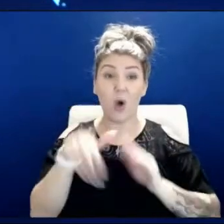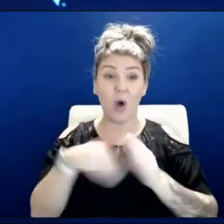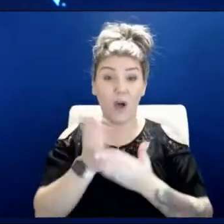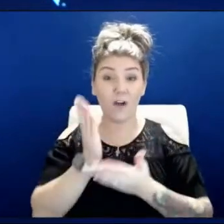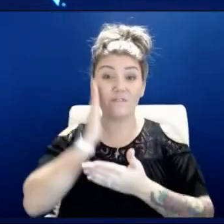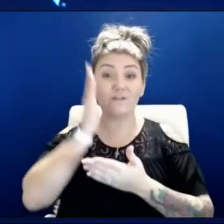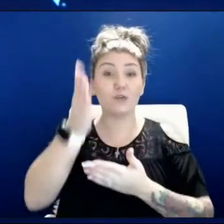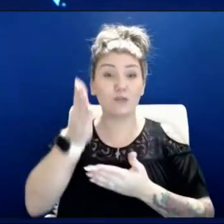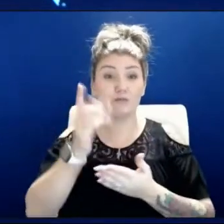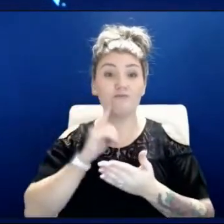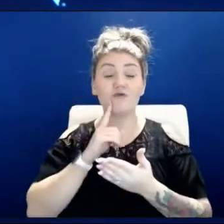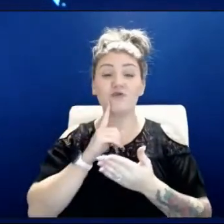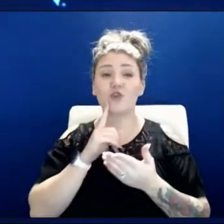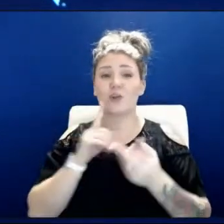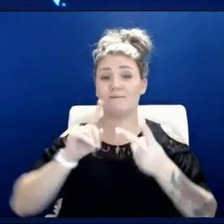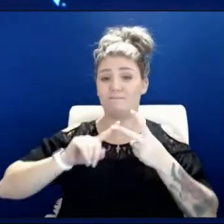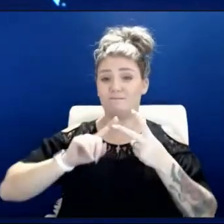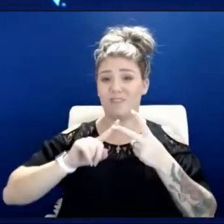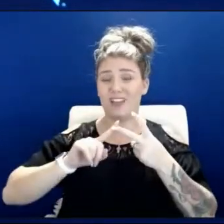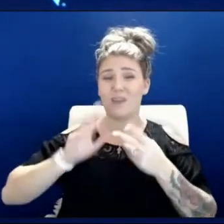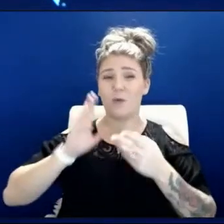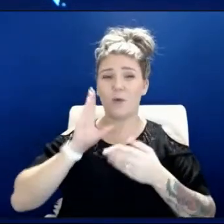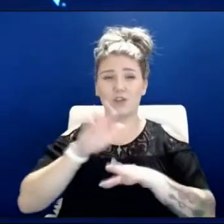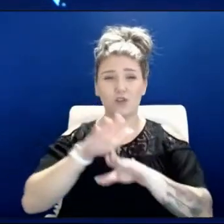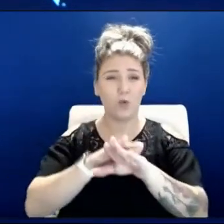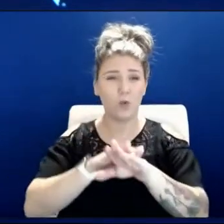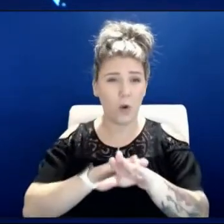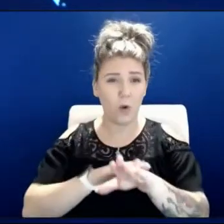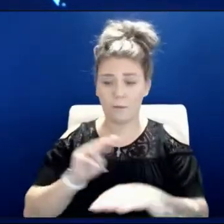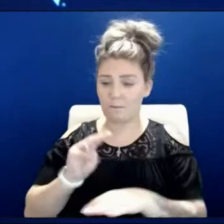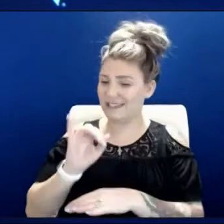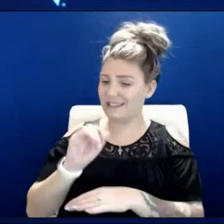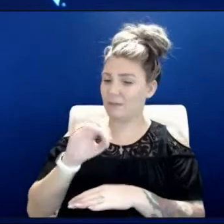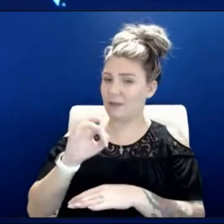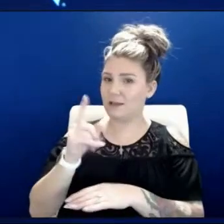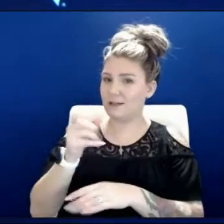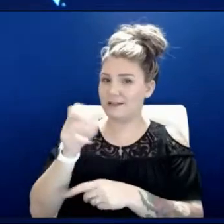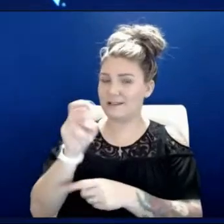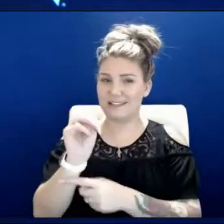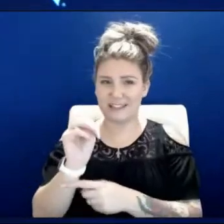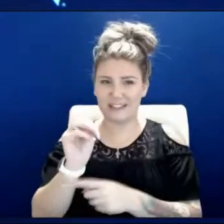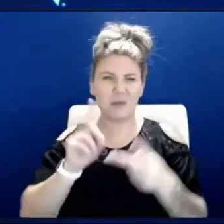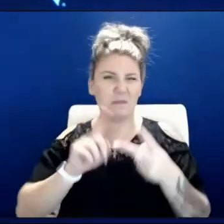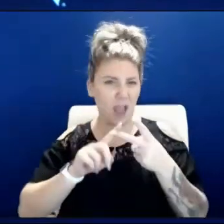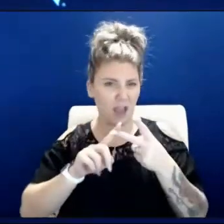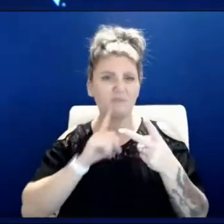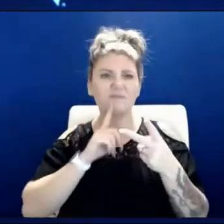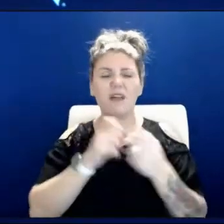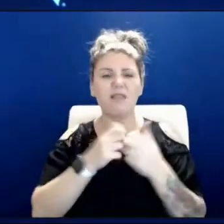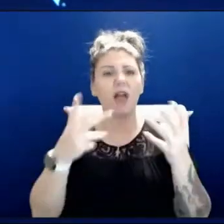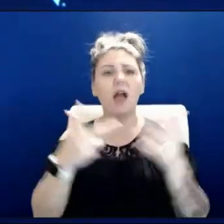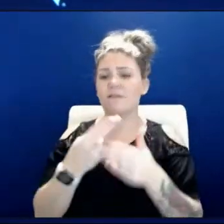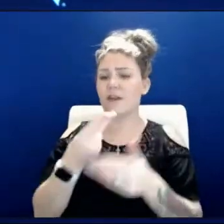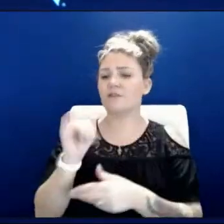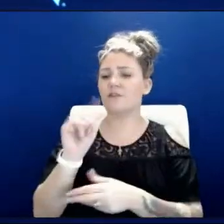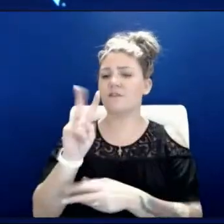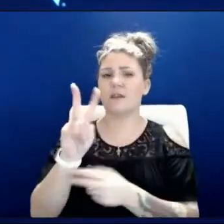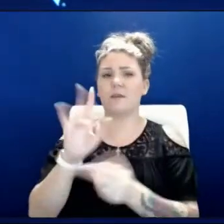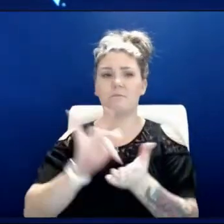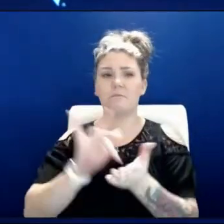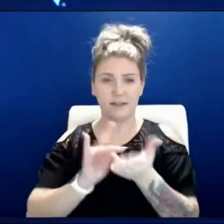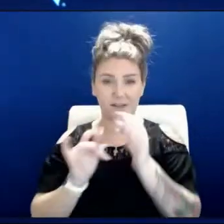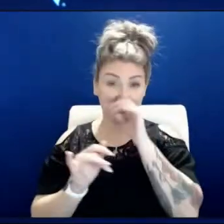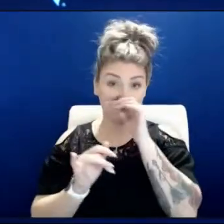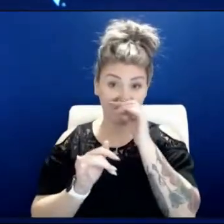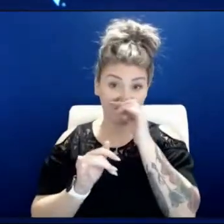slows the metabolism of the real active agents, and ritonavir has been around for a very long time as part of HIV meds. What does our